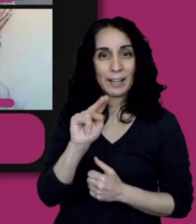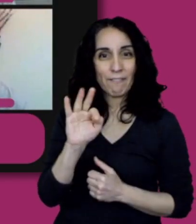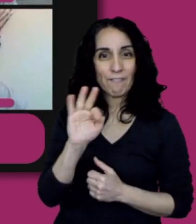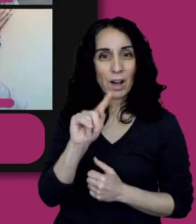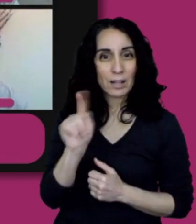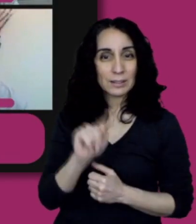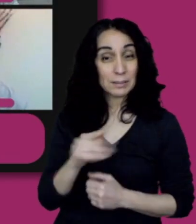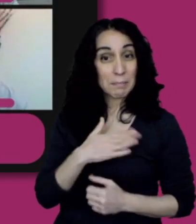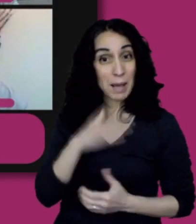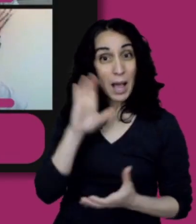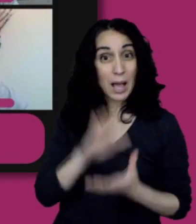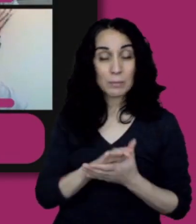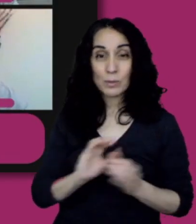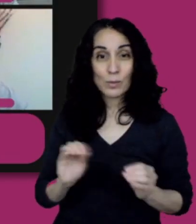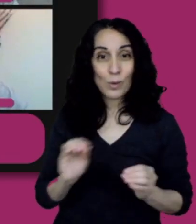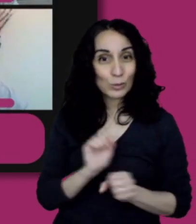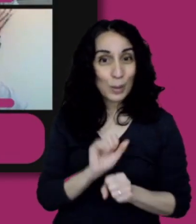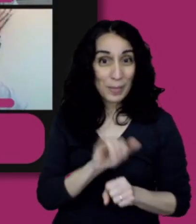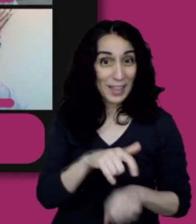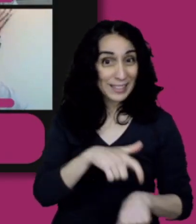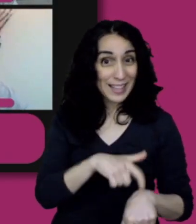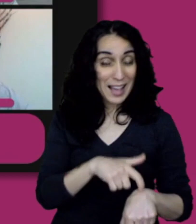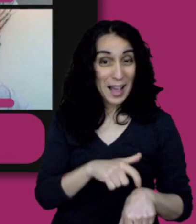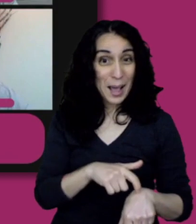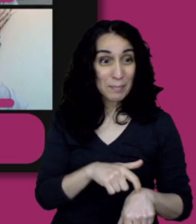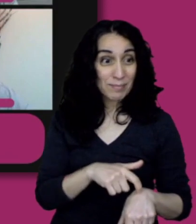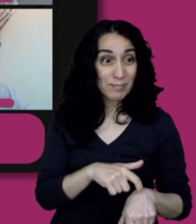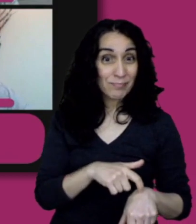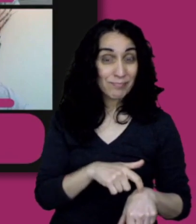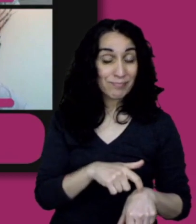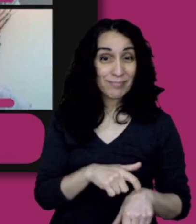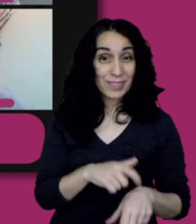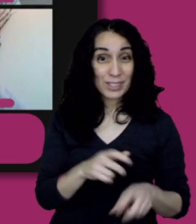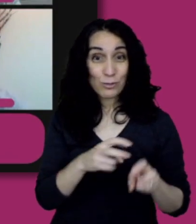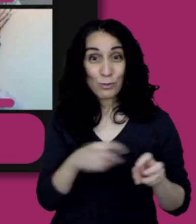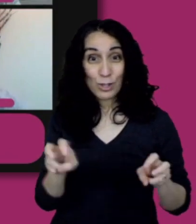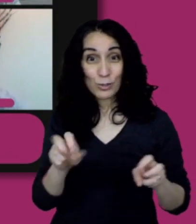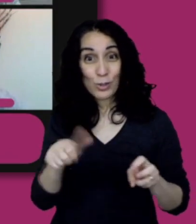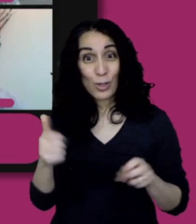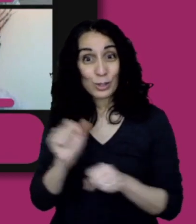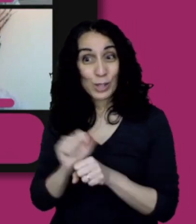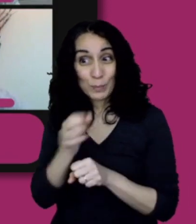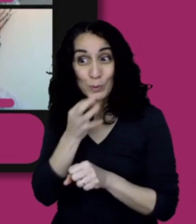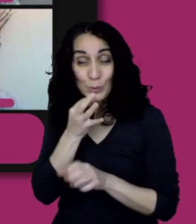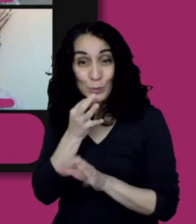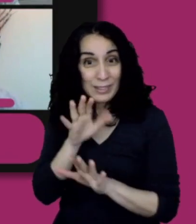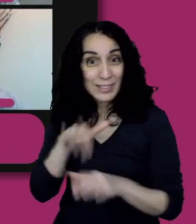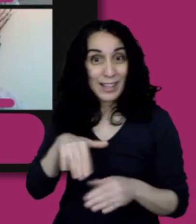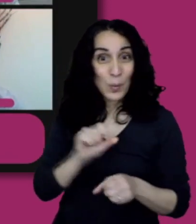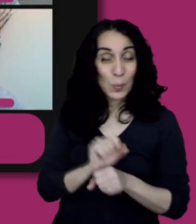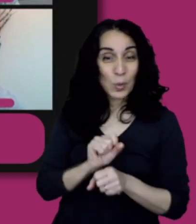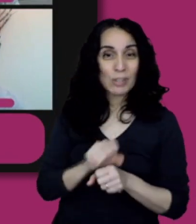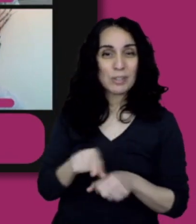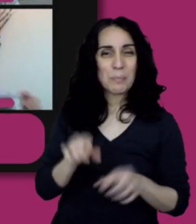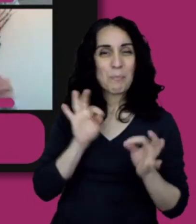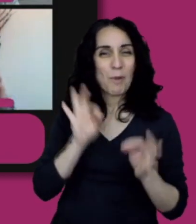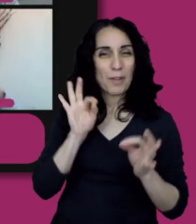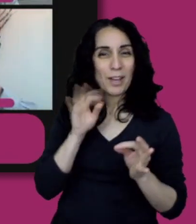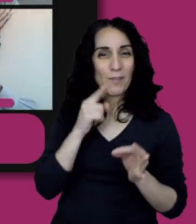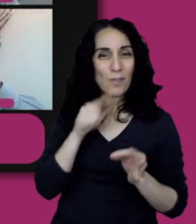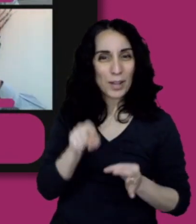David was between jobs, and it was impossible to get his attention or his time to do technology stuff